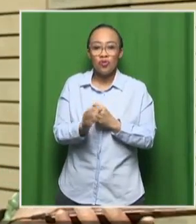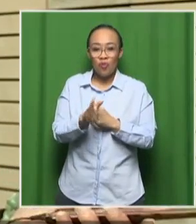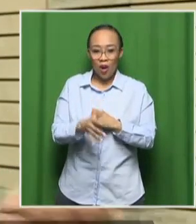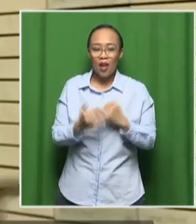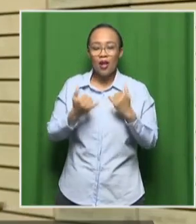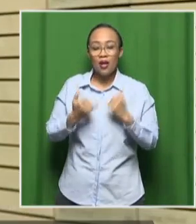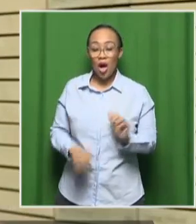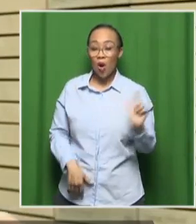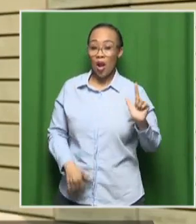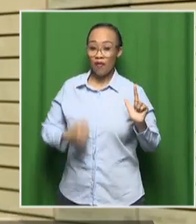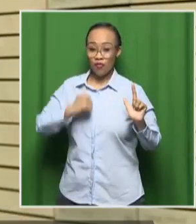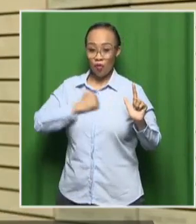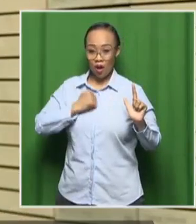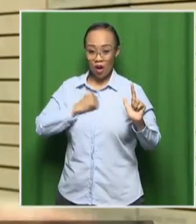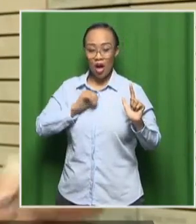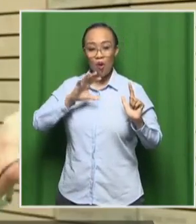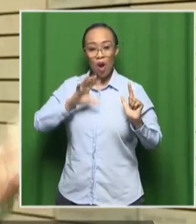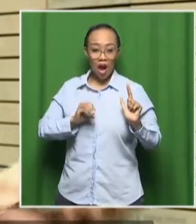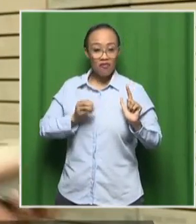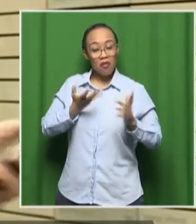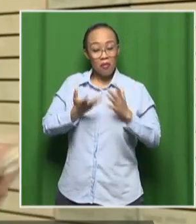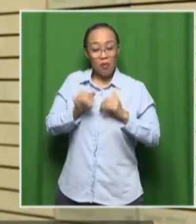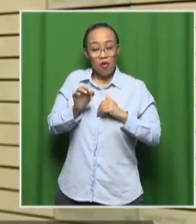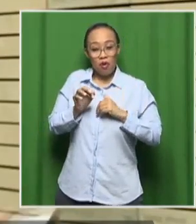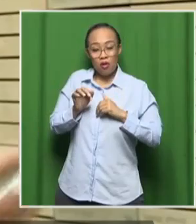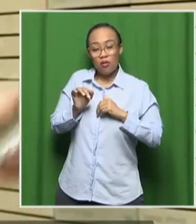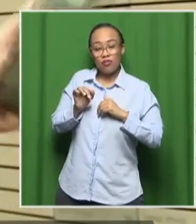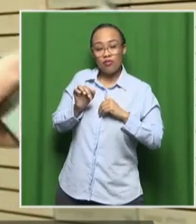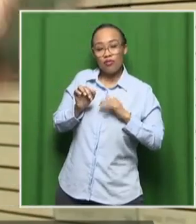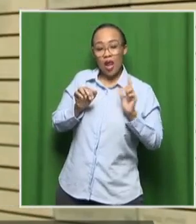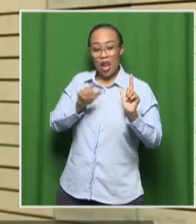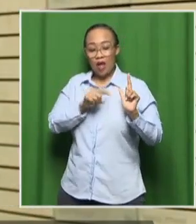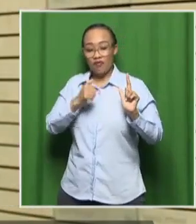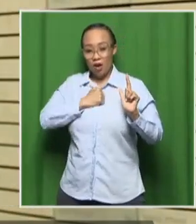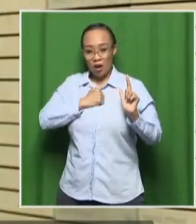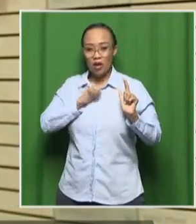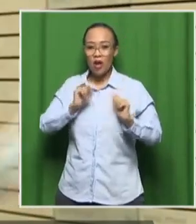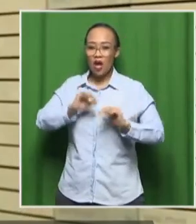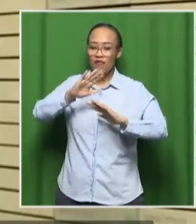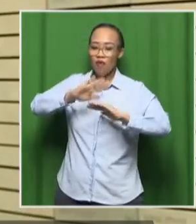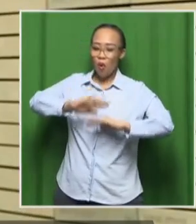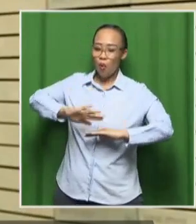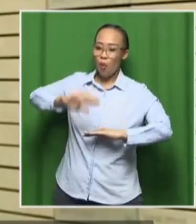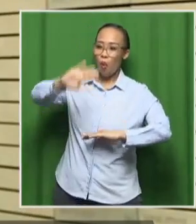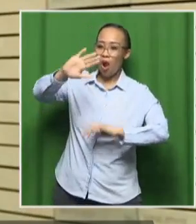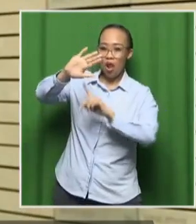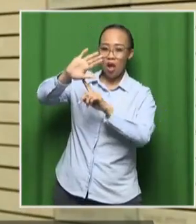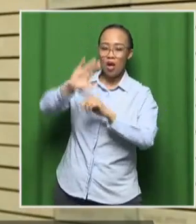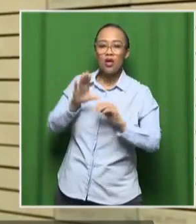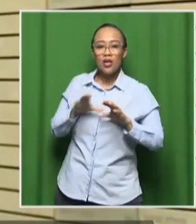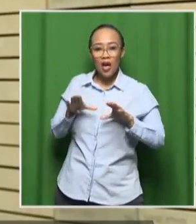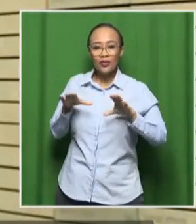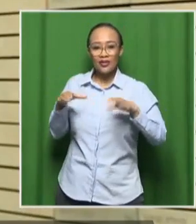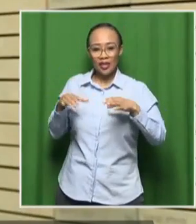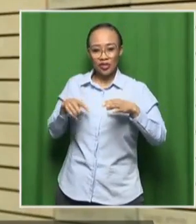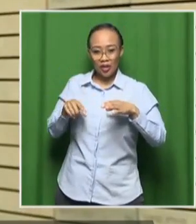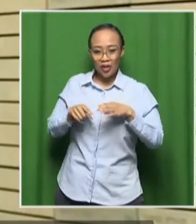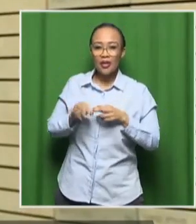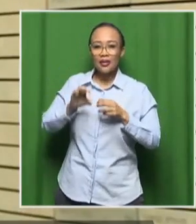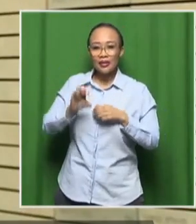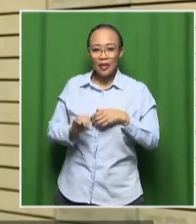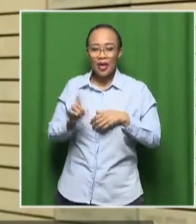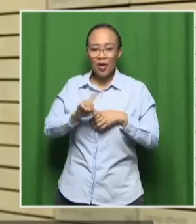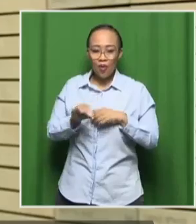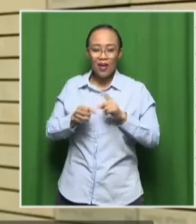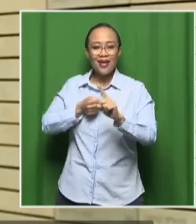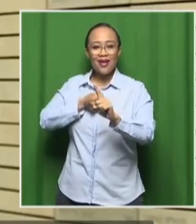my left-hand side, that might be your right, there are slates of names. We're standing under a section which looks at state-sponsored violence. Now, these